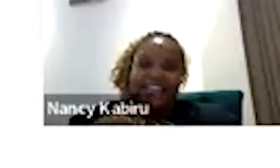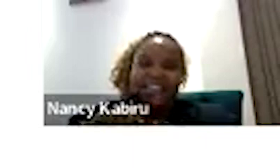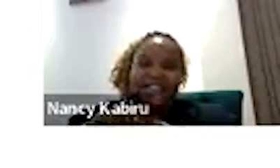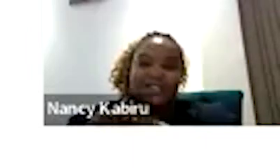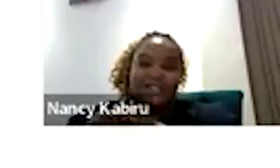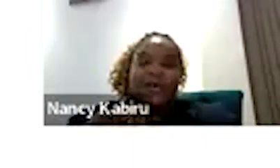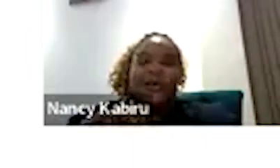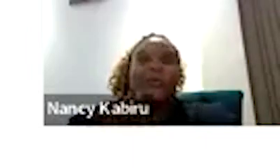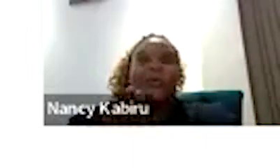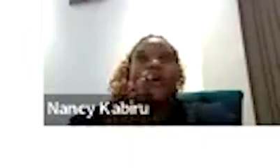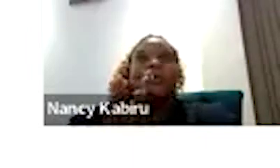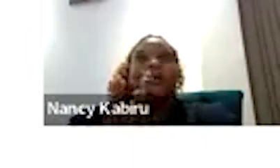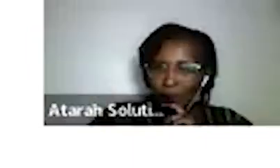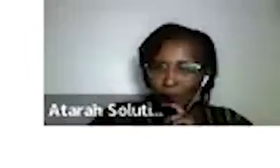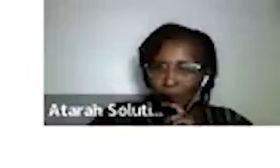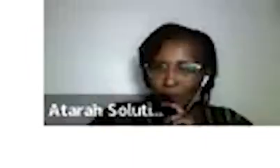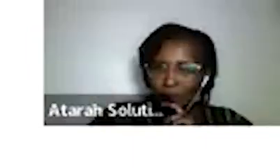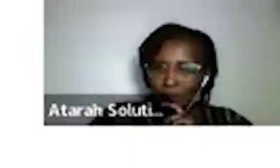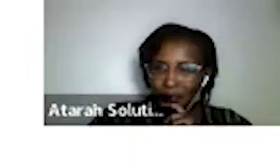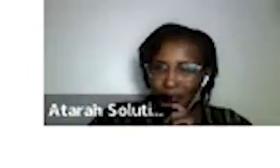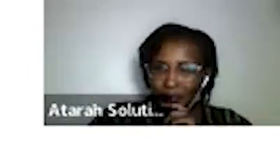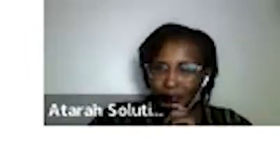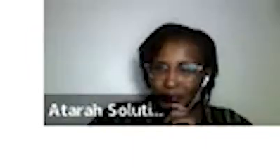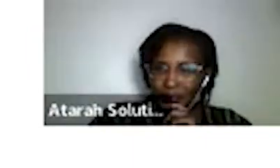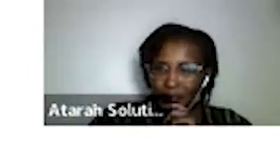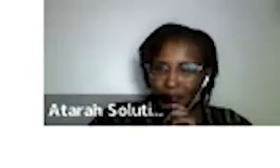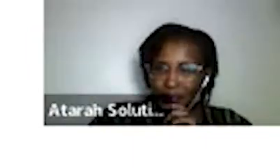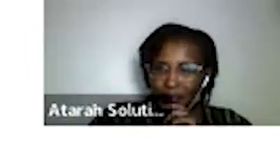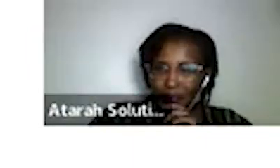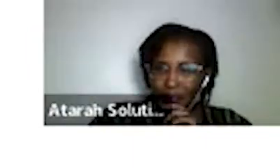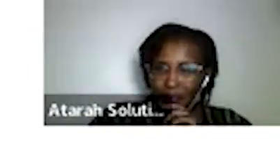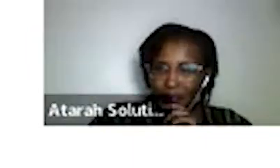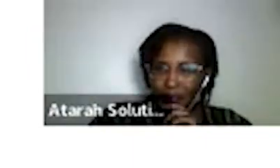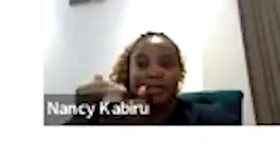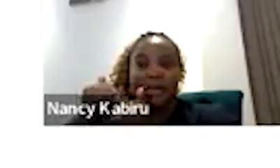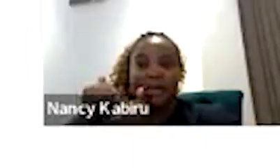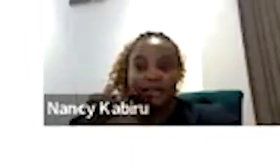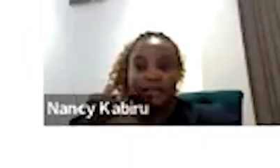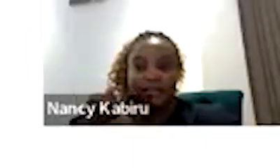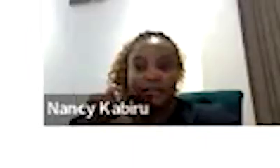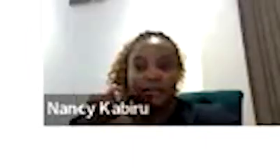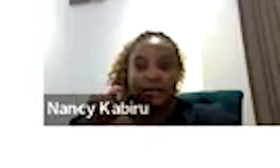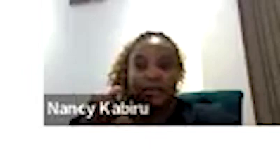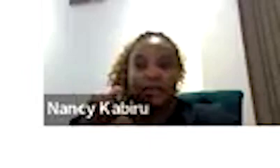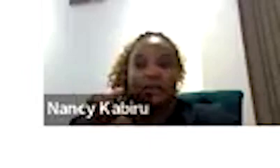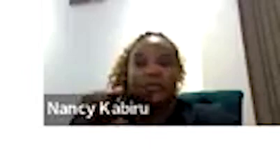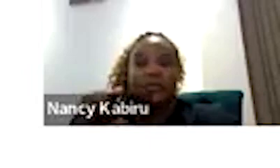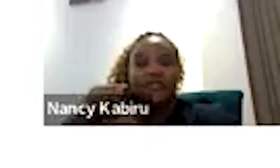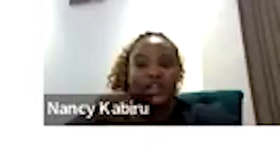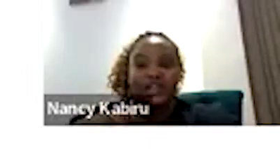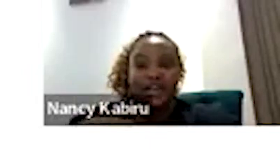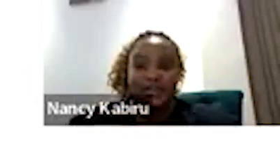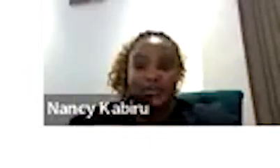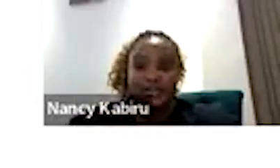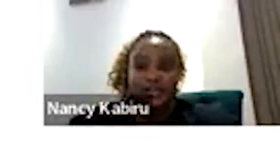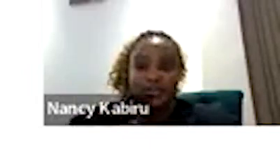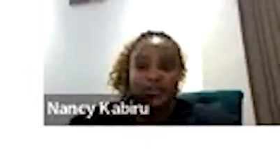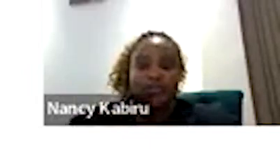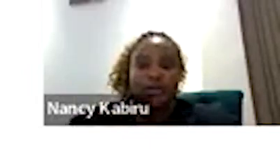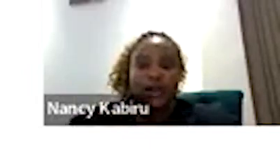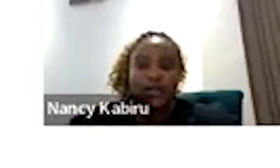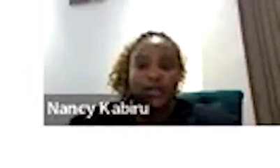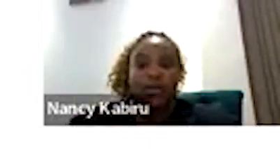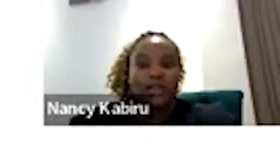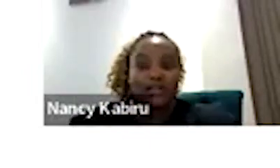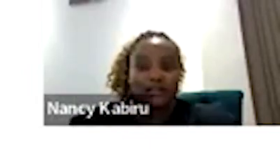Yes. Yeah. So I would be interested to find out more, the story behind what drives her to the